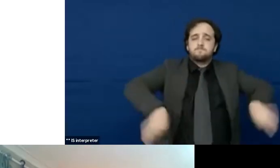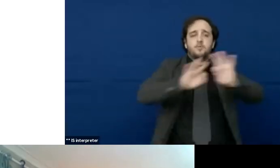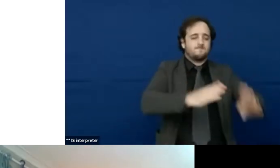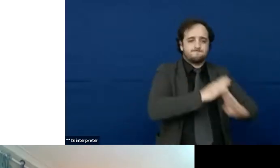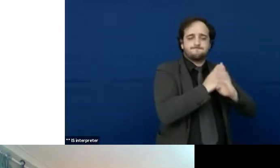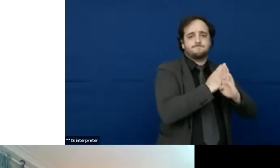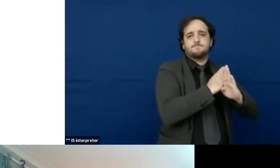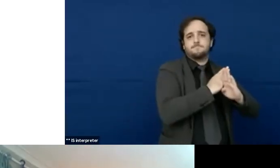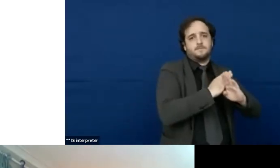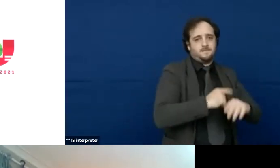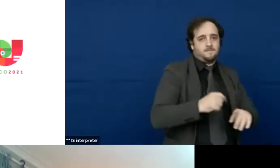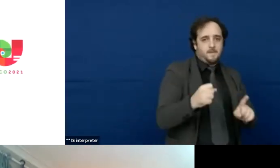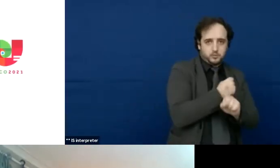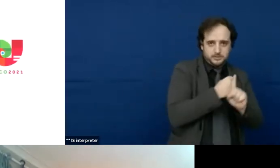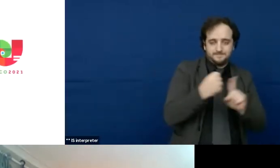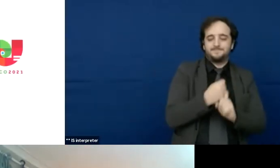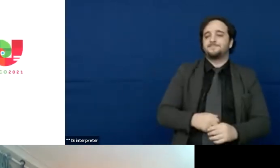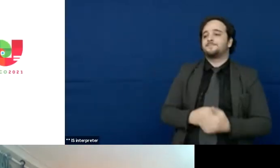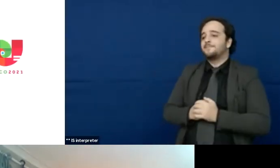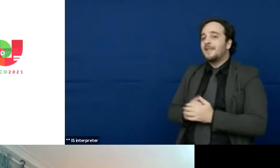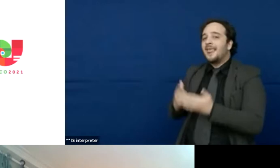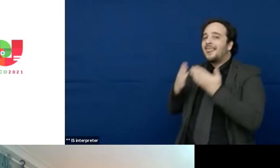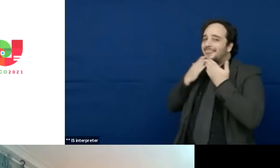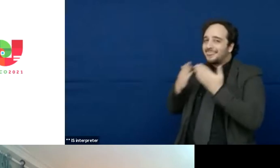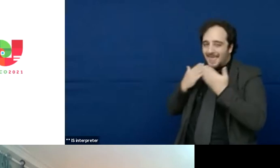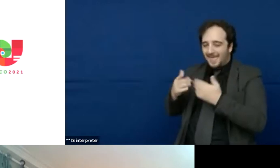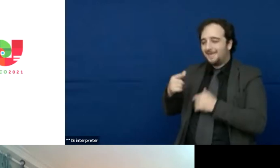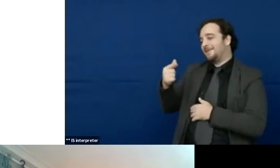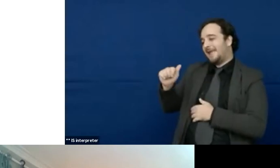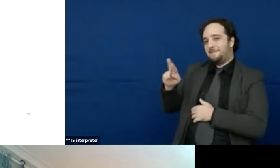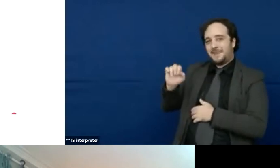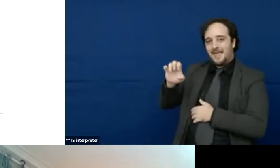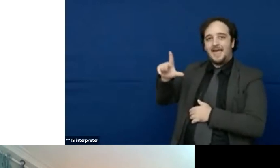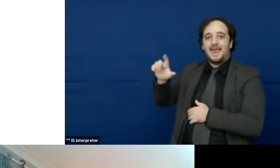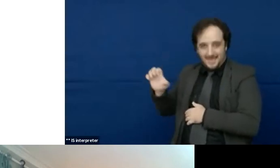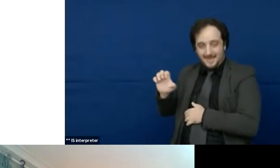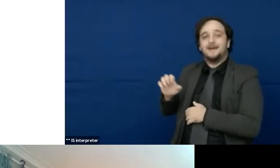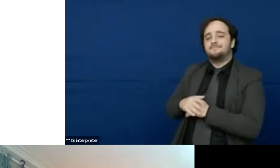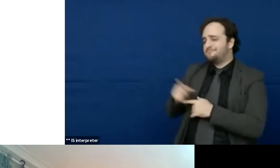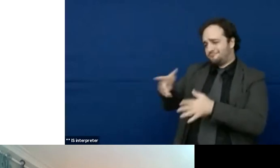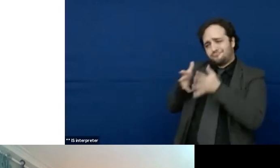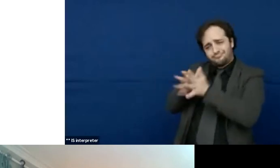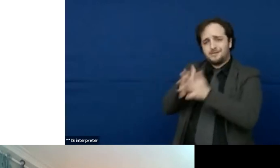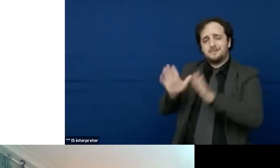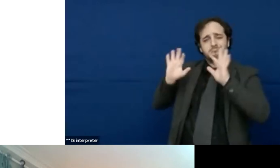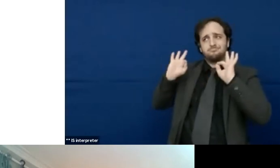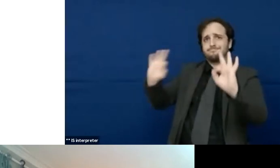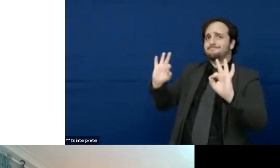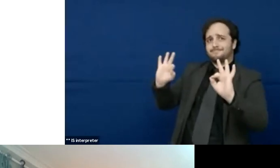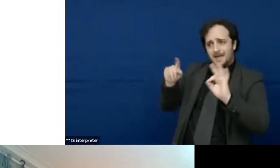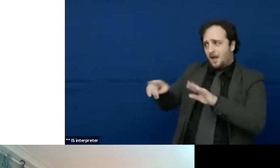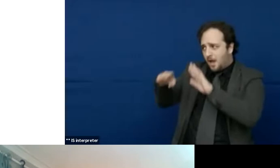audience how comprehensive this framework is, and also an indication of the extent of our